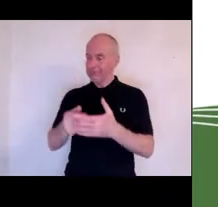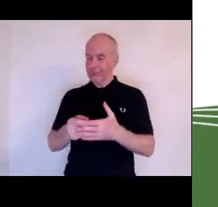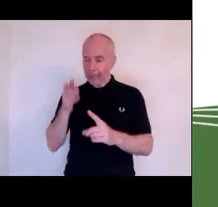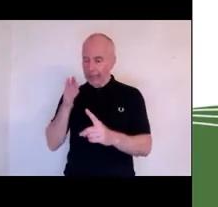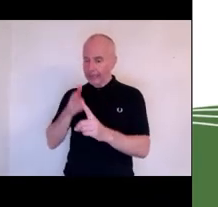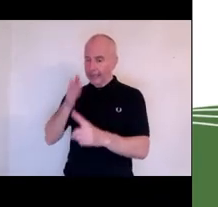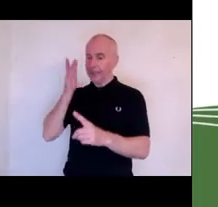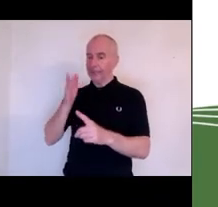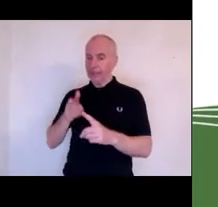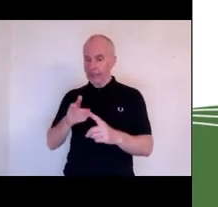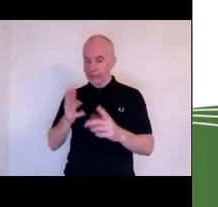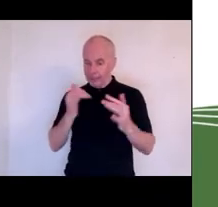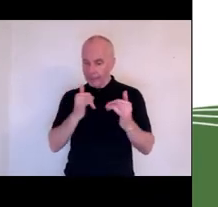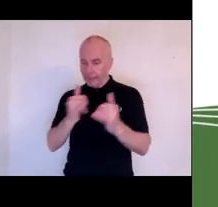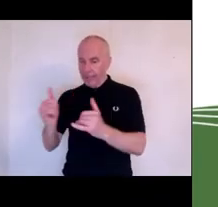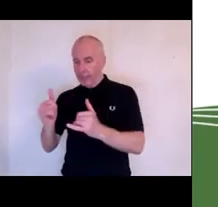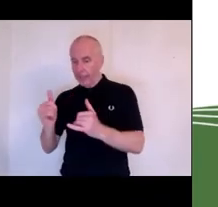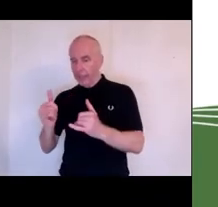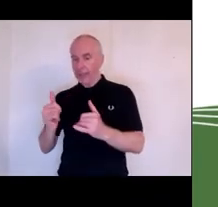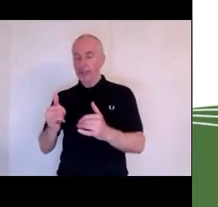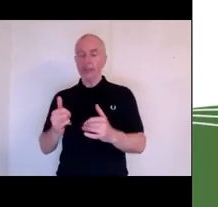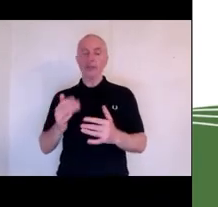evaluating and validating and publishing.